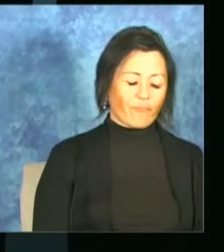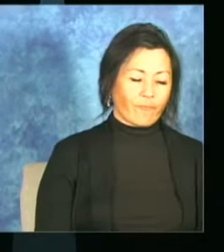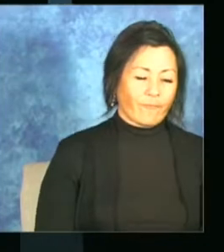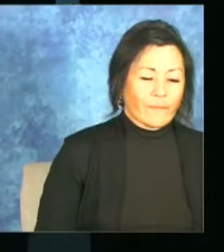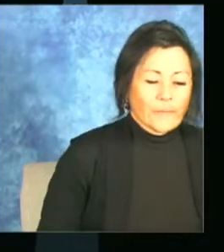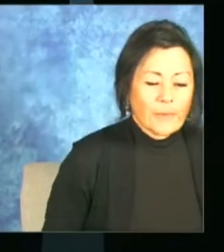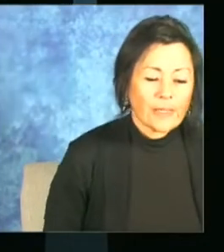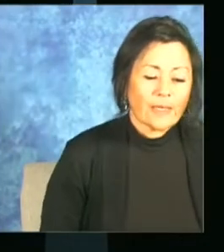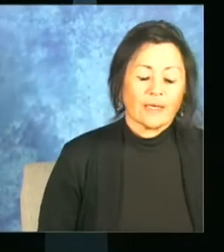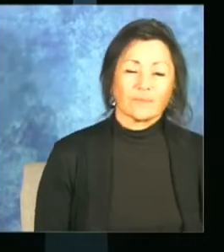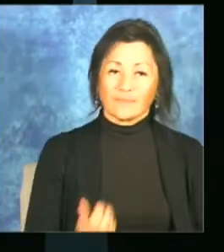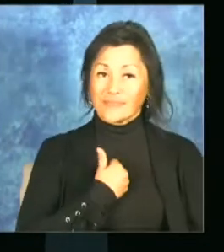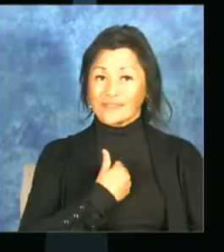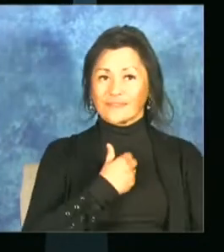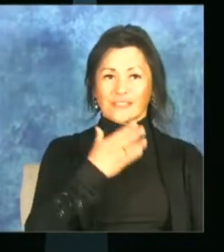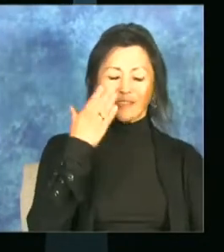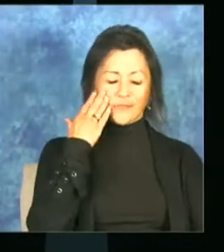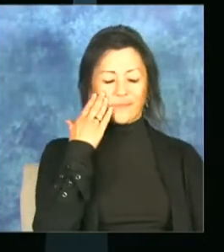I personally know